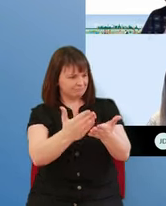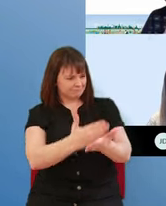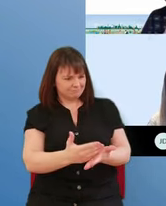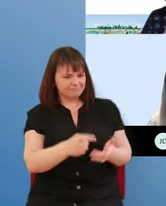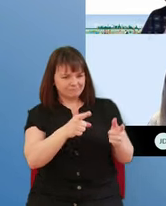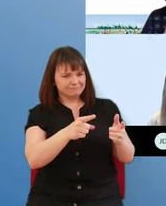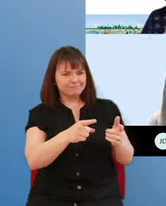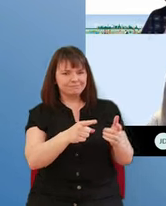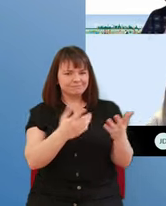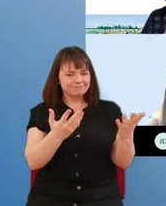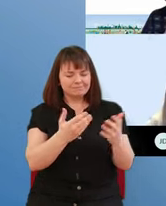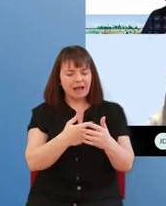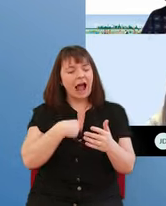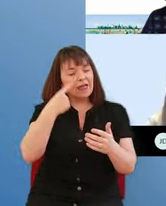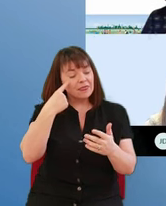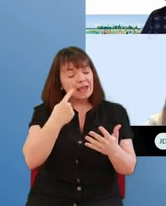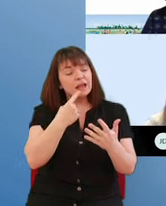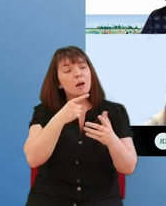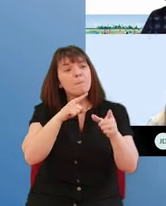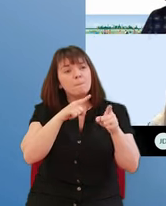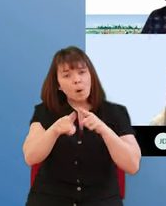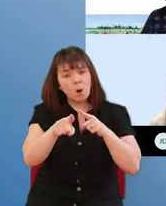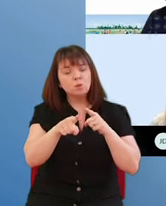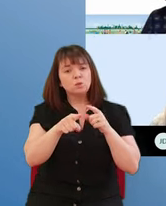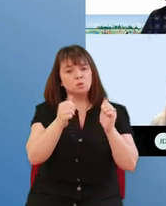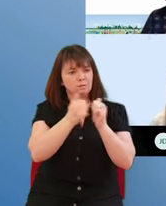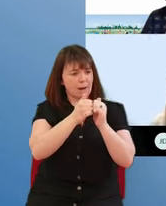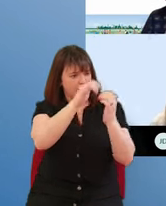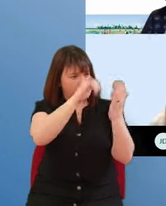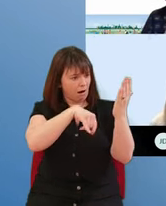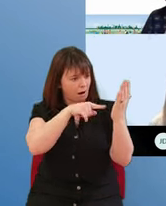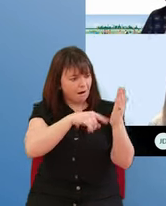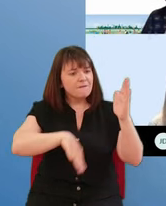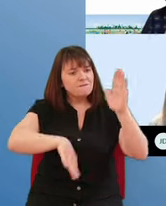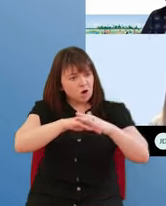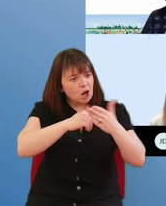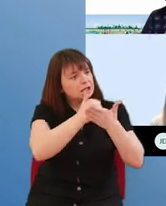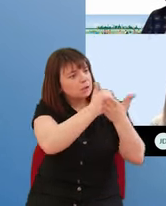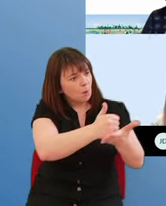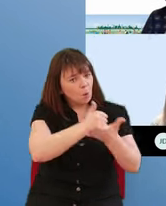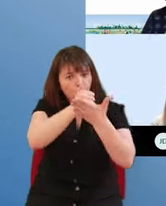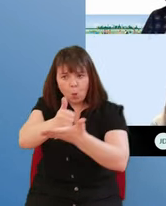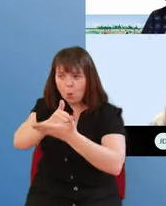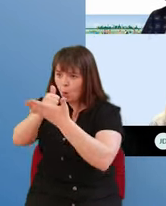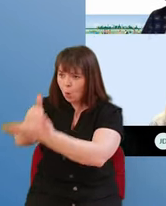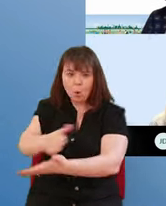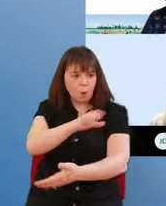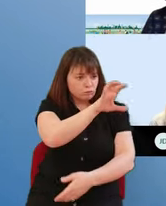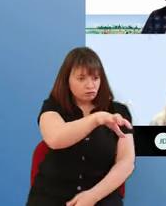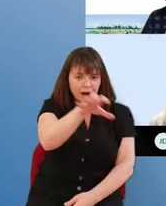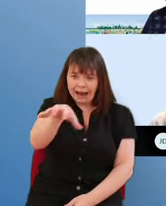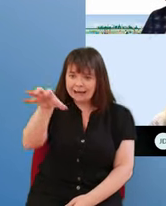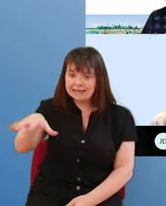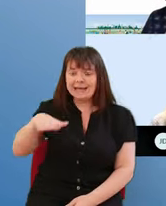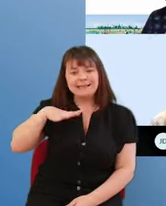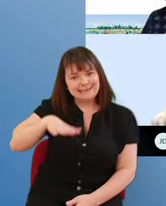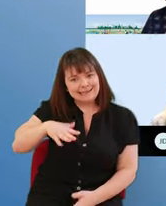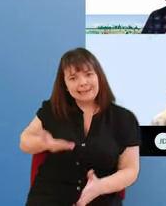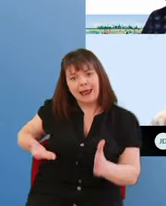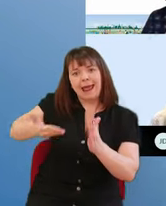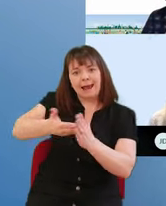need some extra support in this area, it's coupling supporting those practices that need extra support, but also there